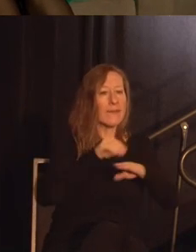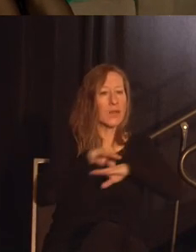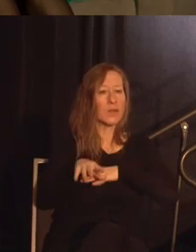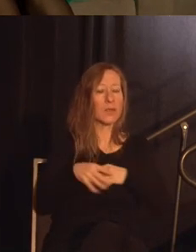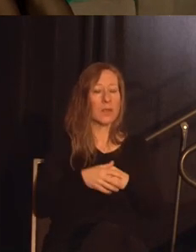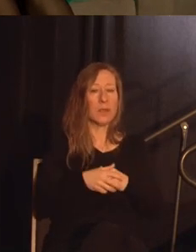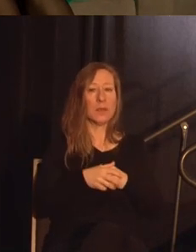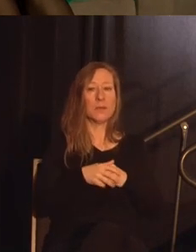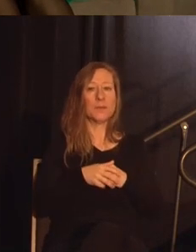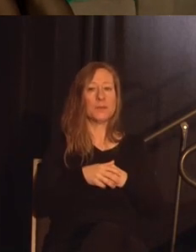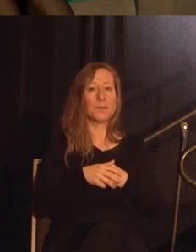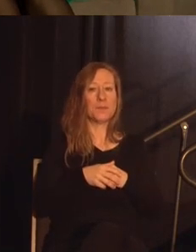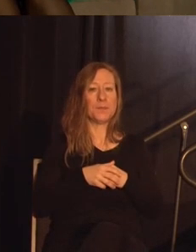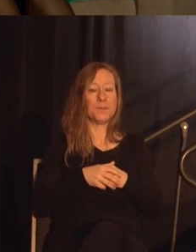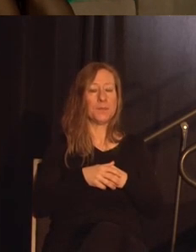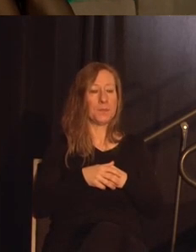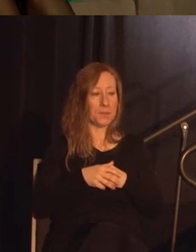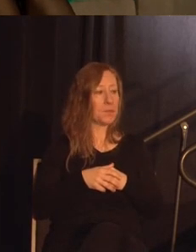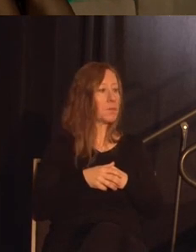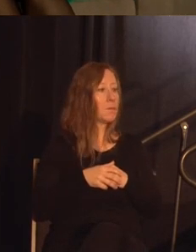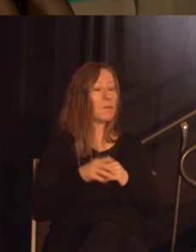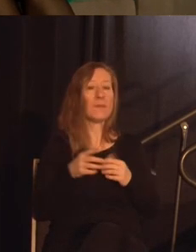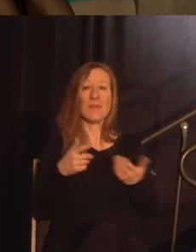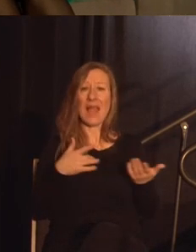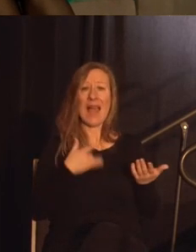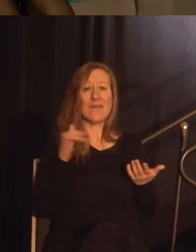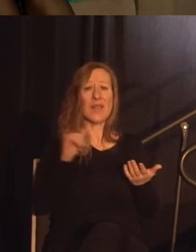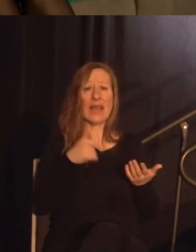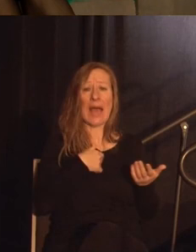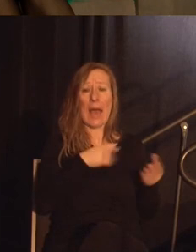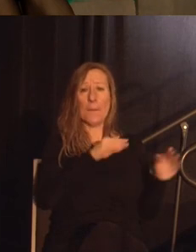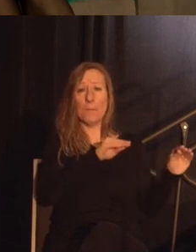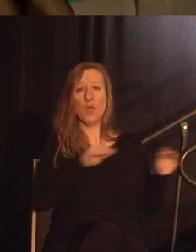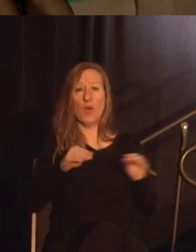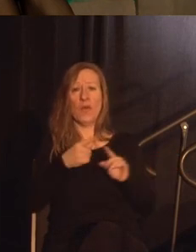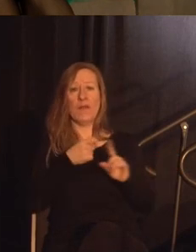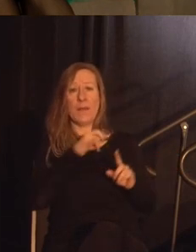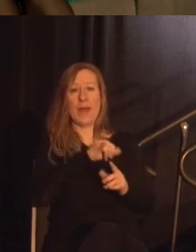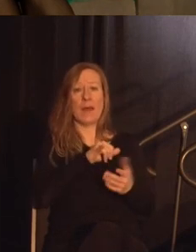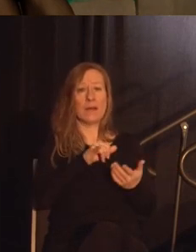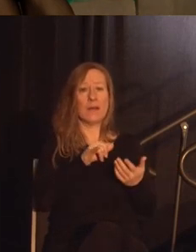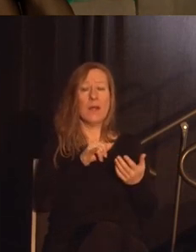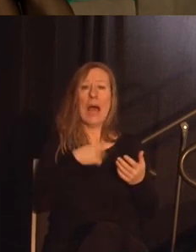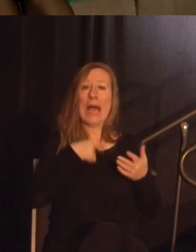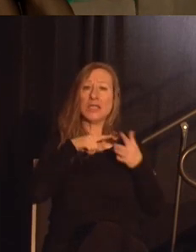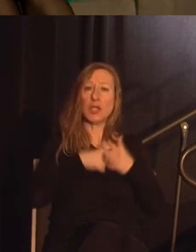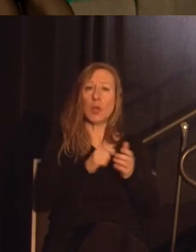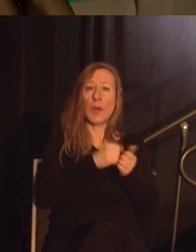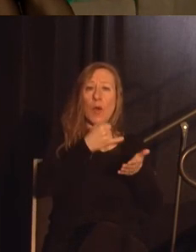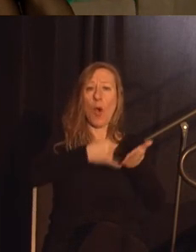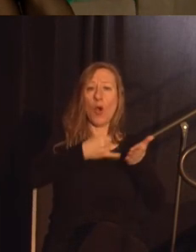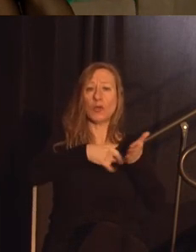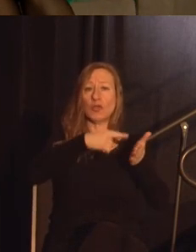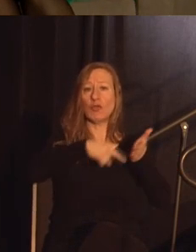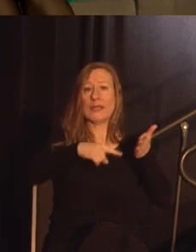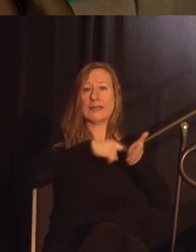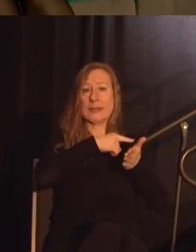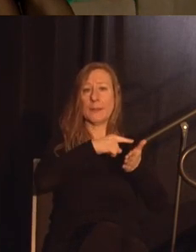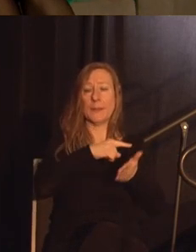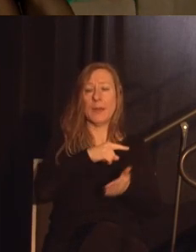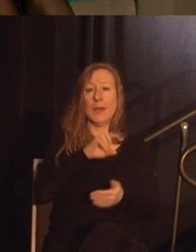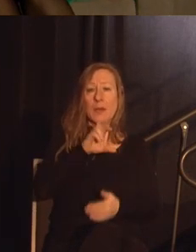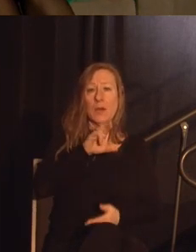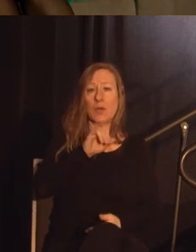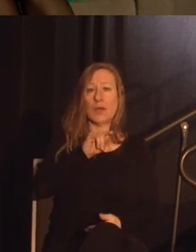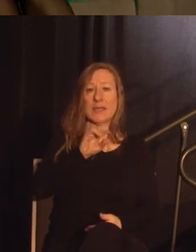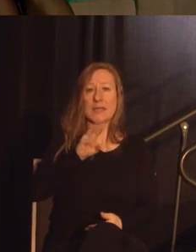move back towards and away all the time. I started in arts criticism. I hesitate to